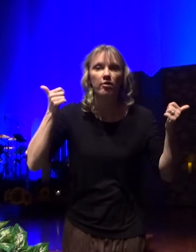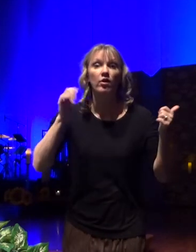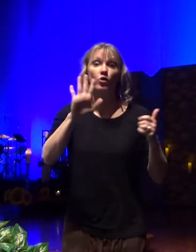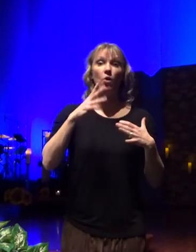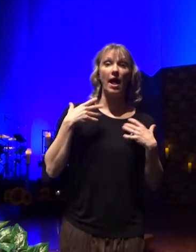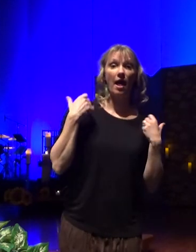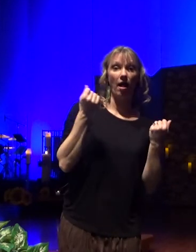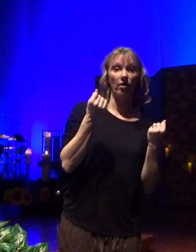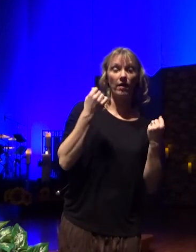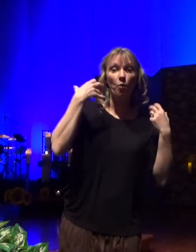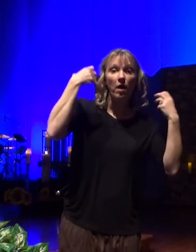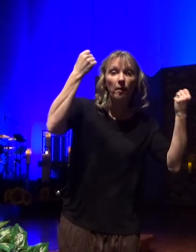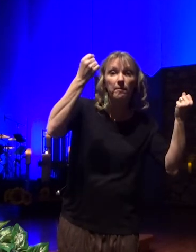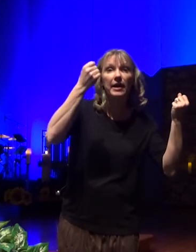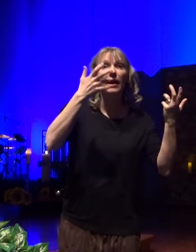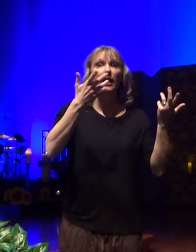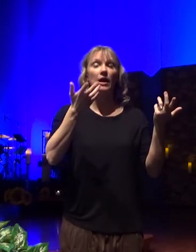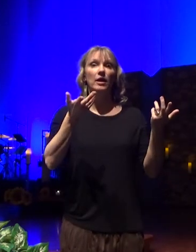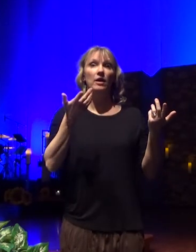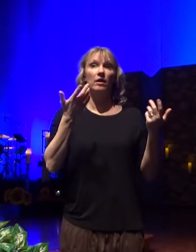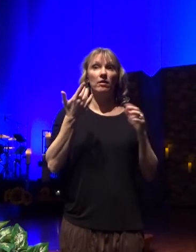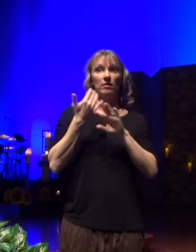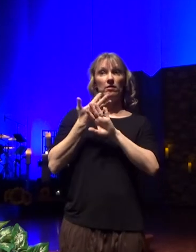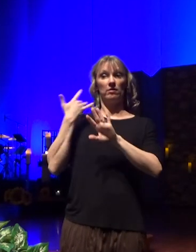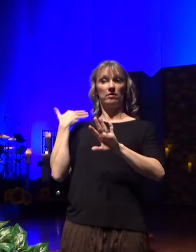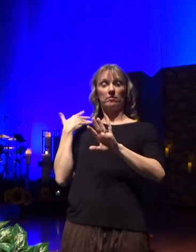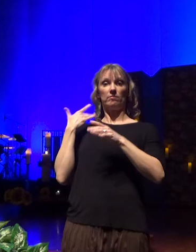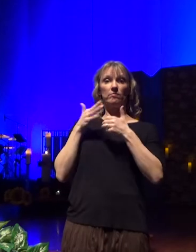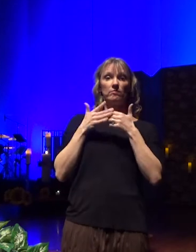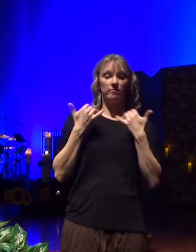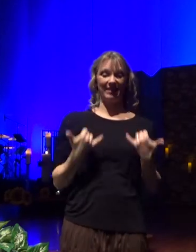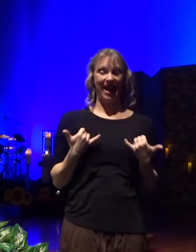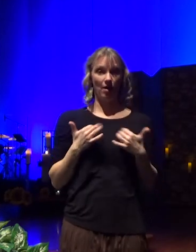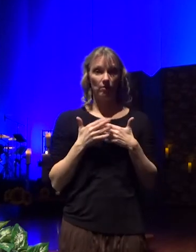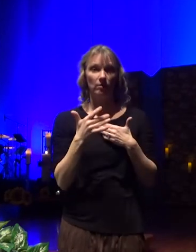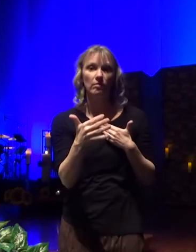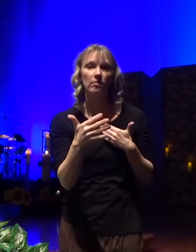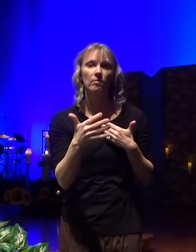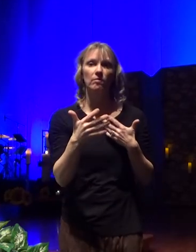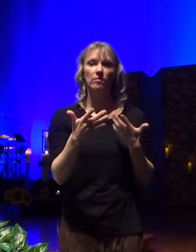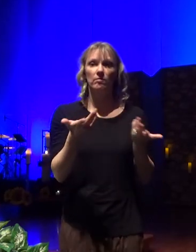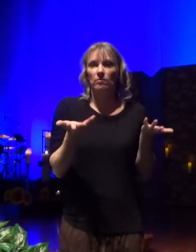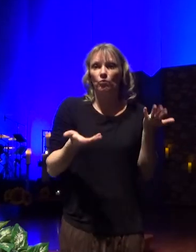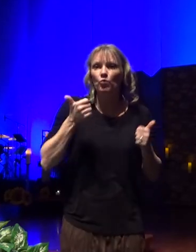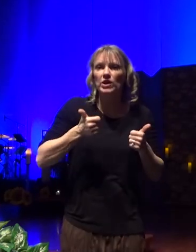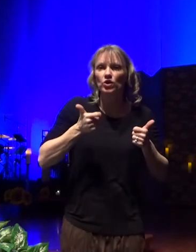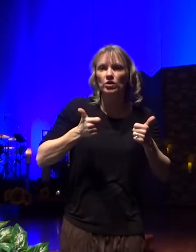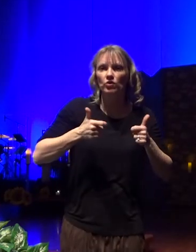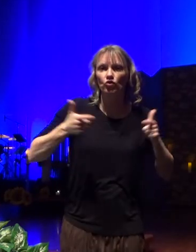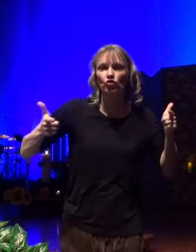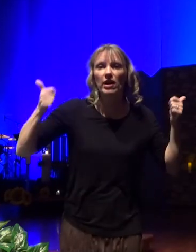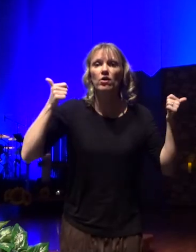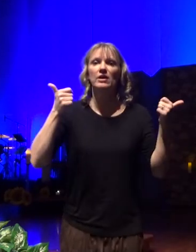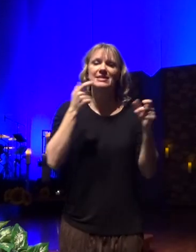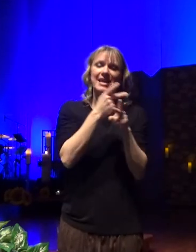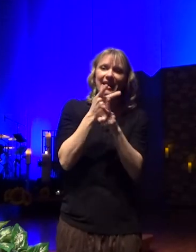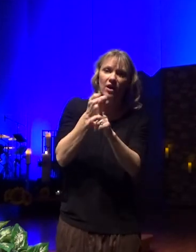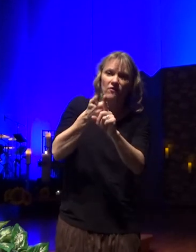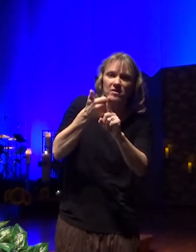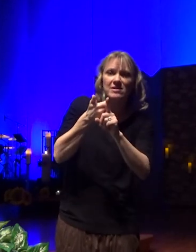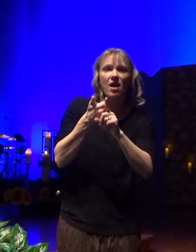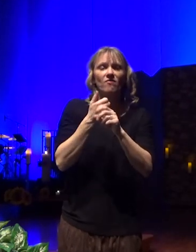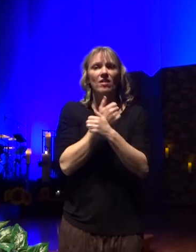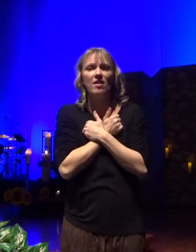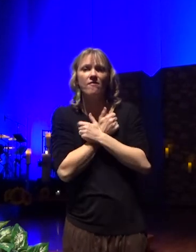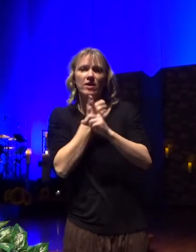it comes to your health and well-being, what's greater? What is and what you're doing today or what was? In terms of self-care and how you